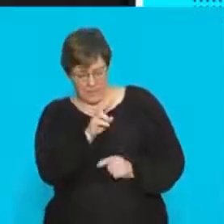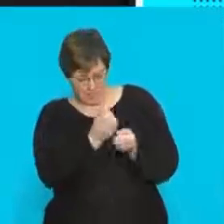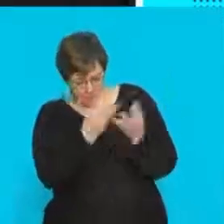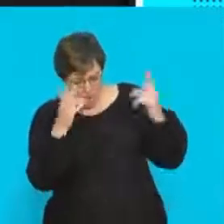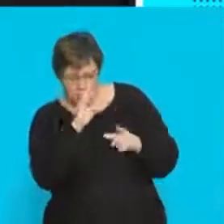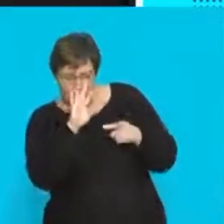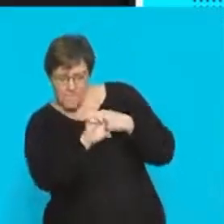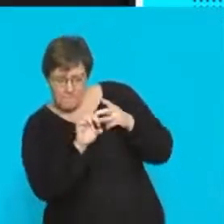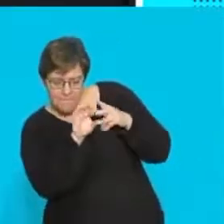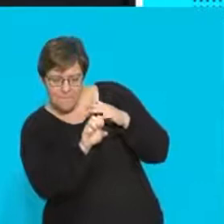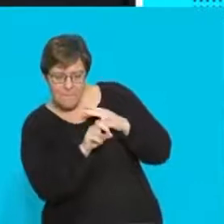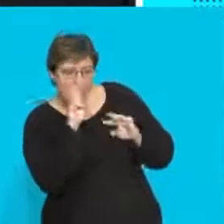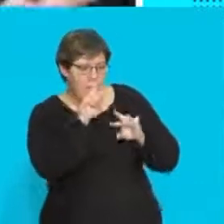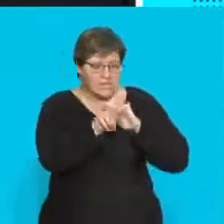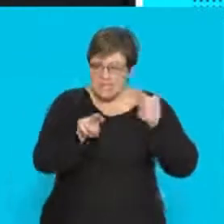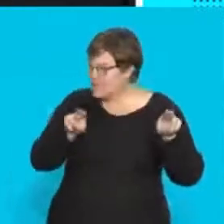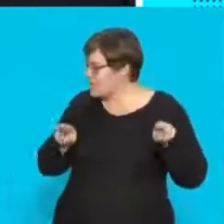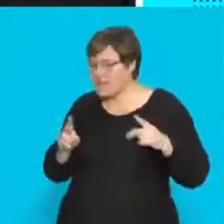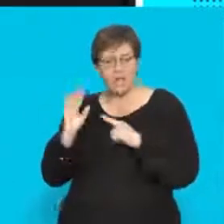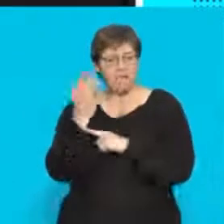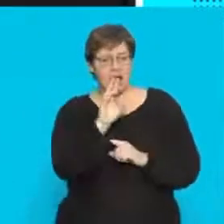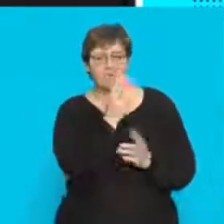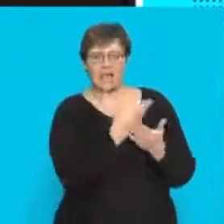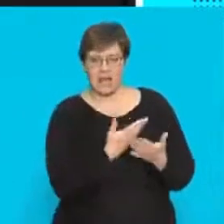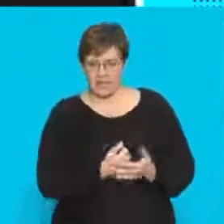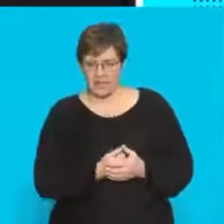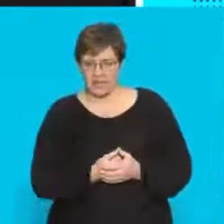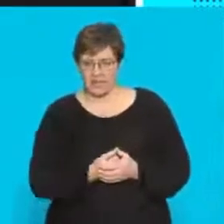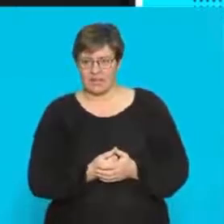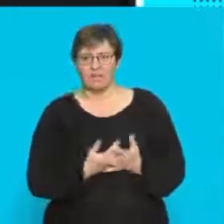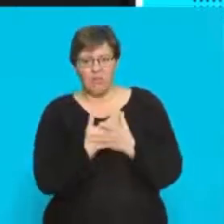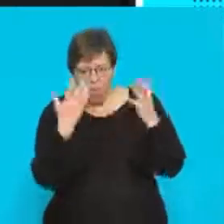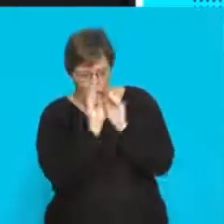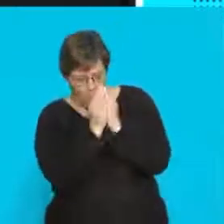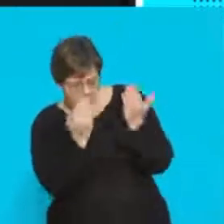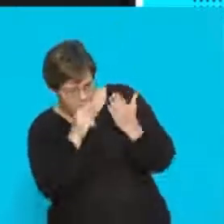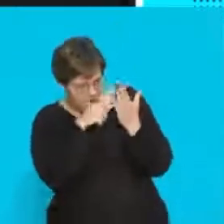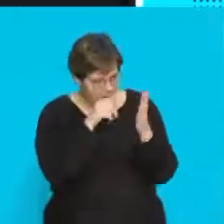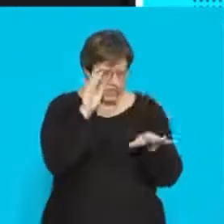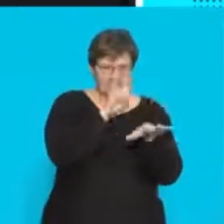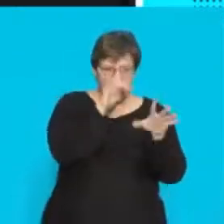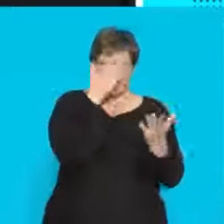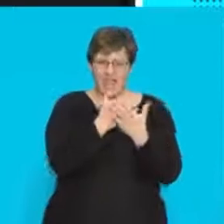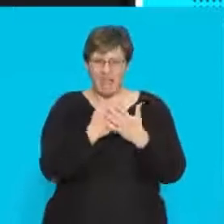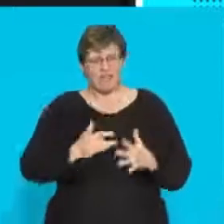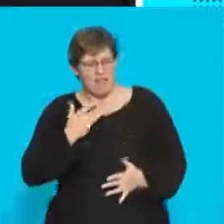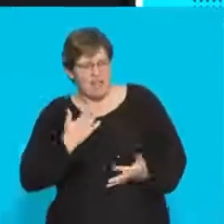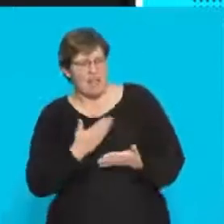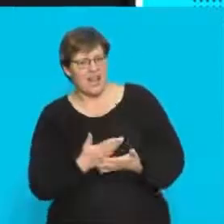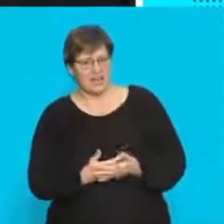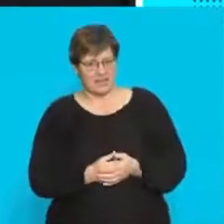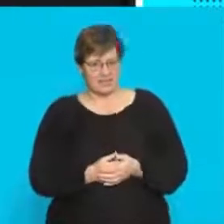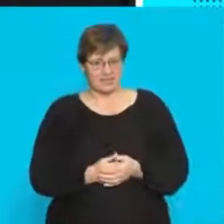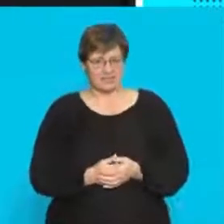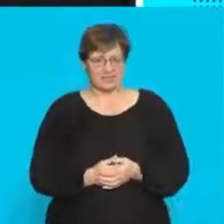you can see the most. It's around you all the time, right? And you can actually do a lot with it. You can go and touch it,